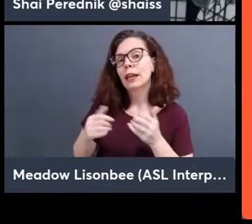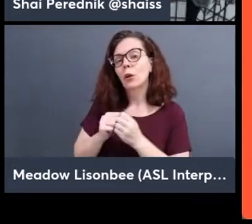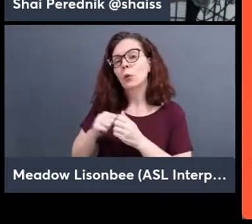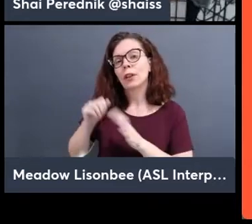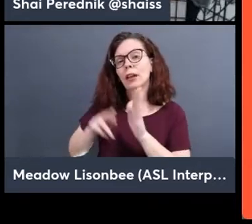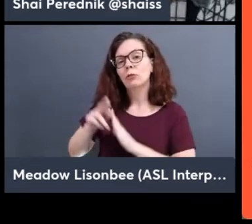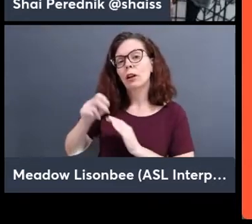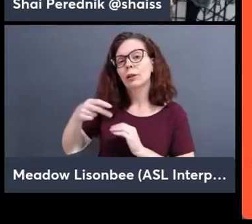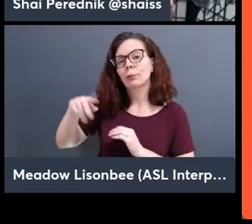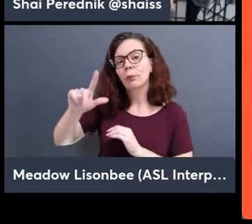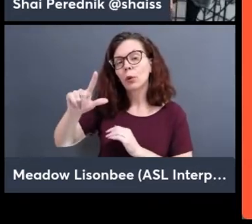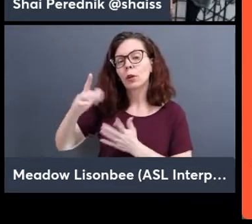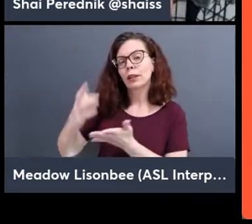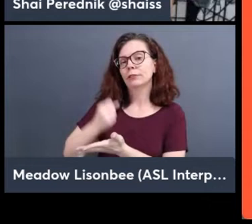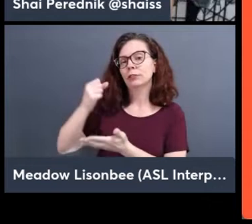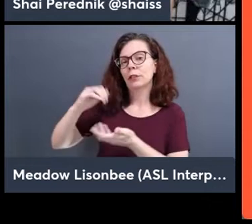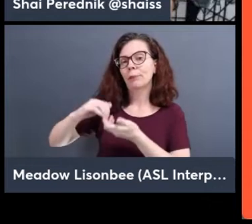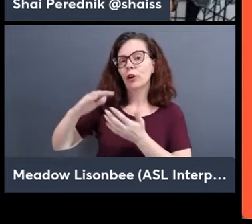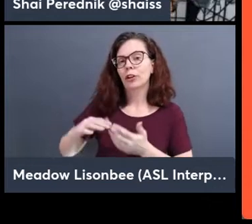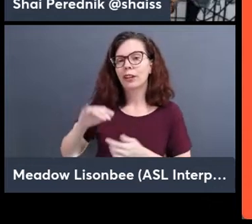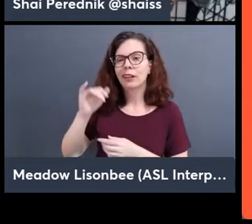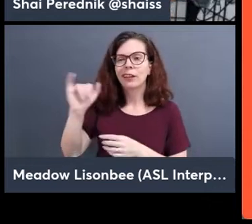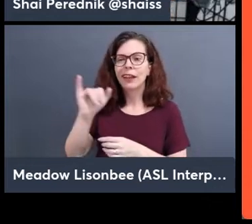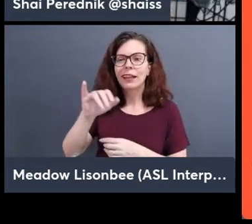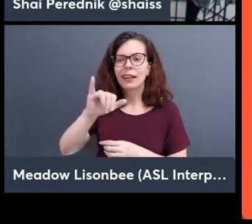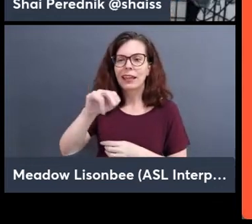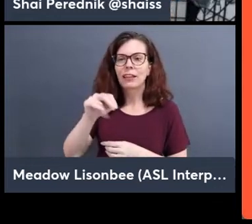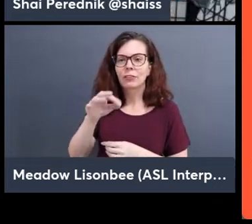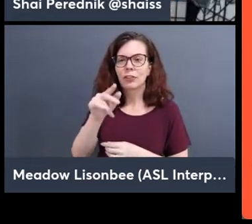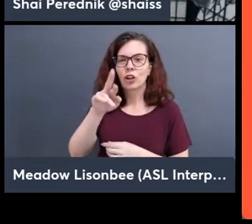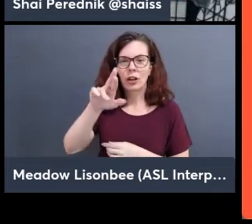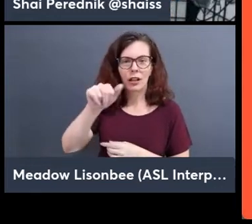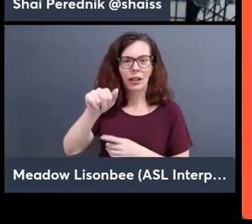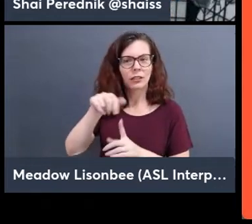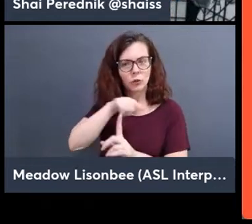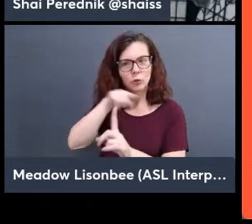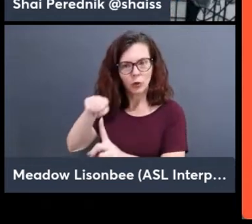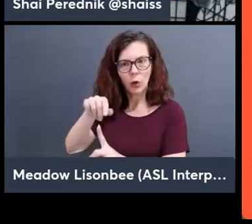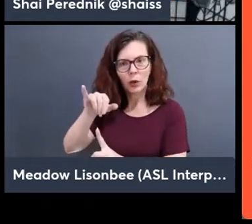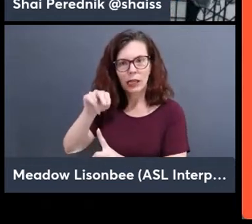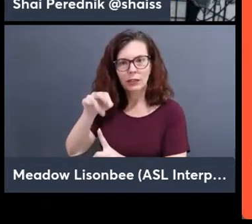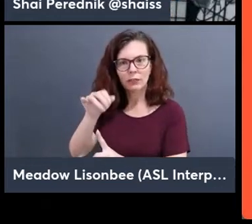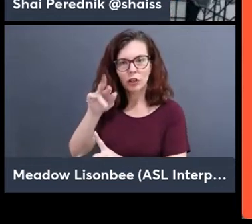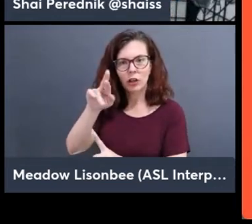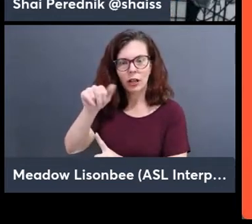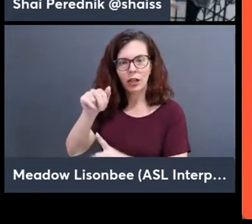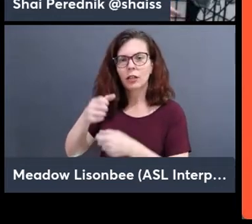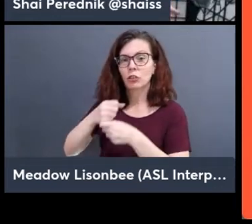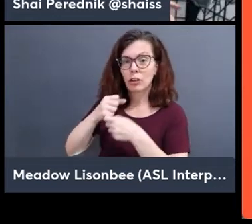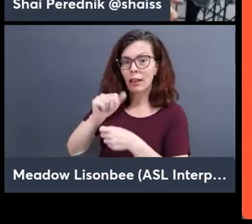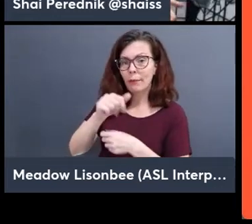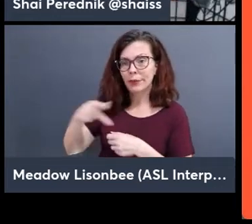and with leveraging a partner like Infura, you're actually able to go into Infura, create an application. And I just have a